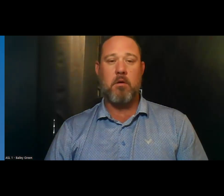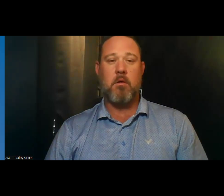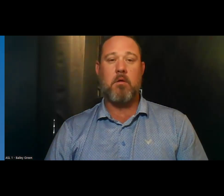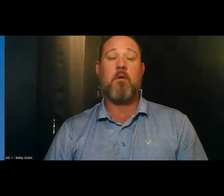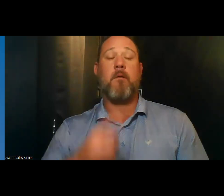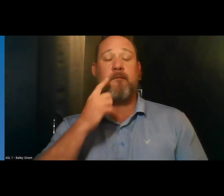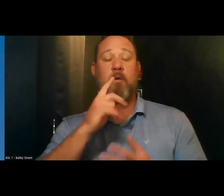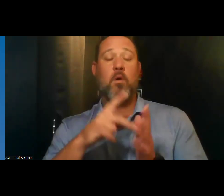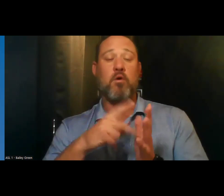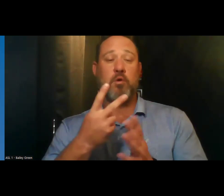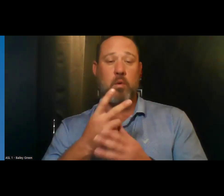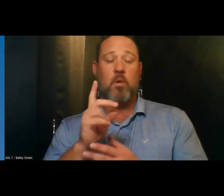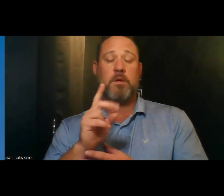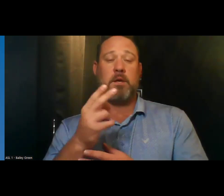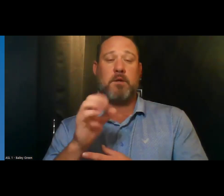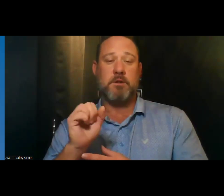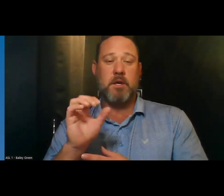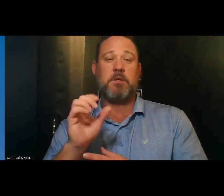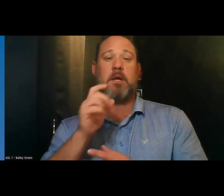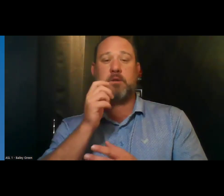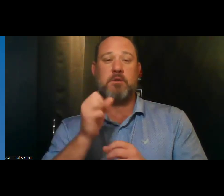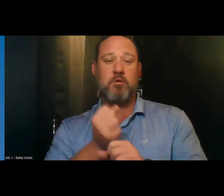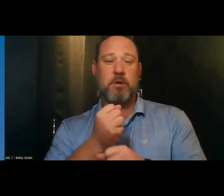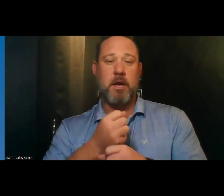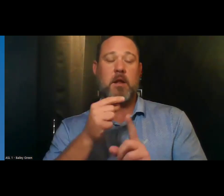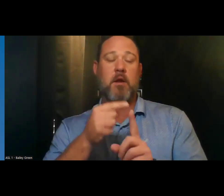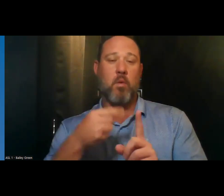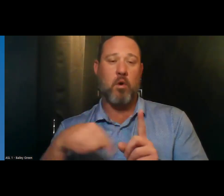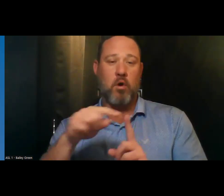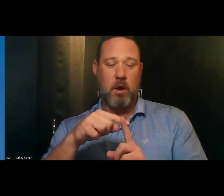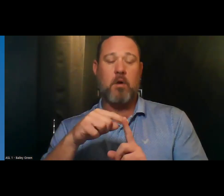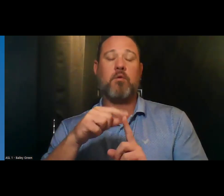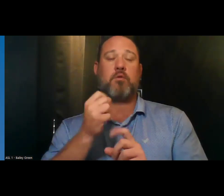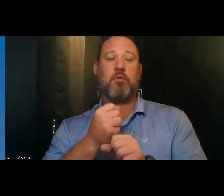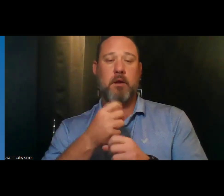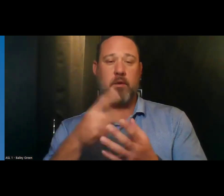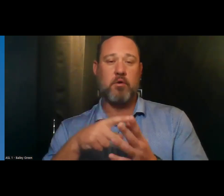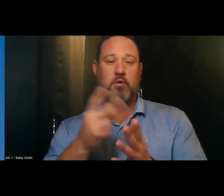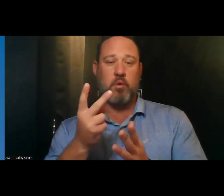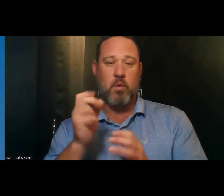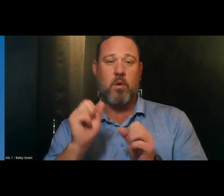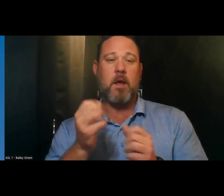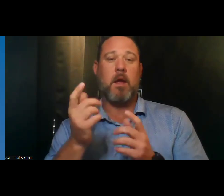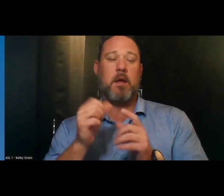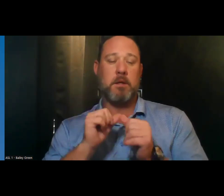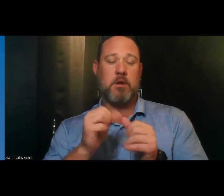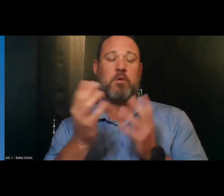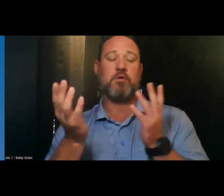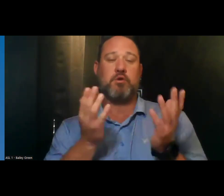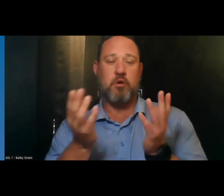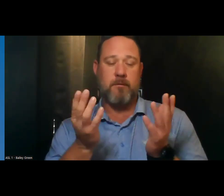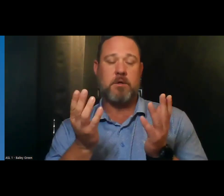dually eligible, DHCS has created a workaround to ensure that those duals can continue to get services in the